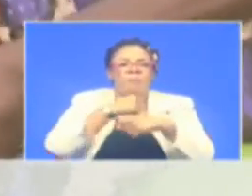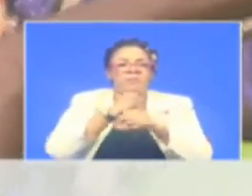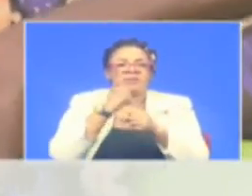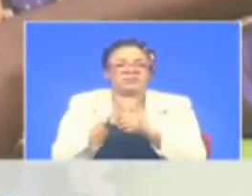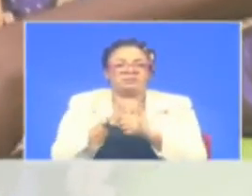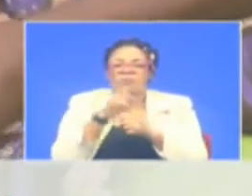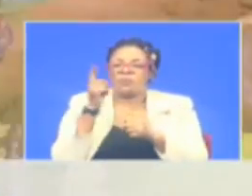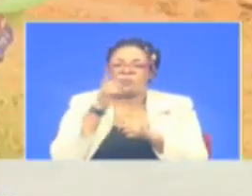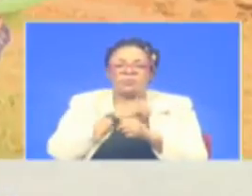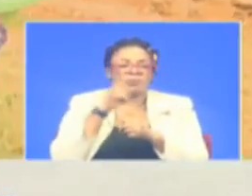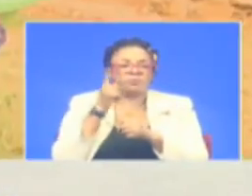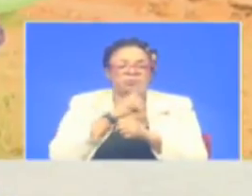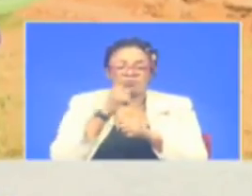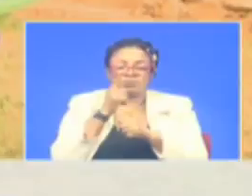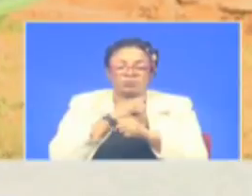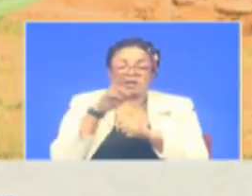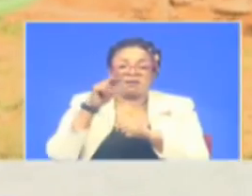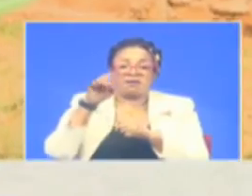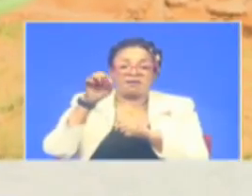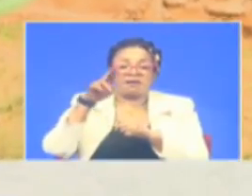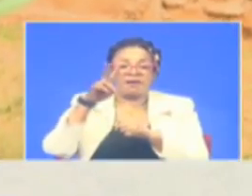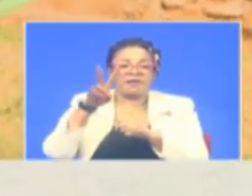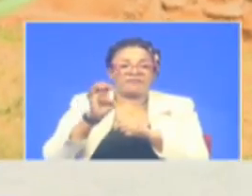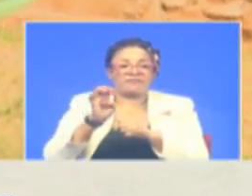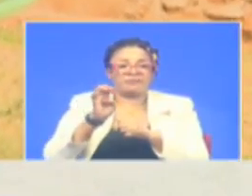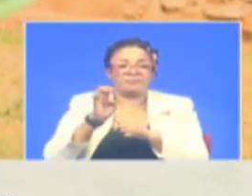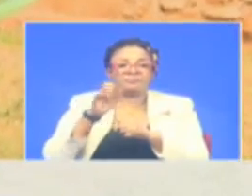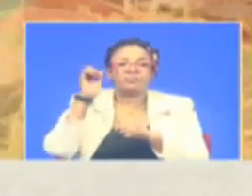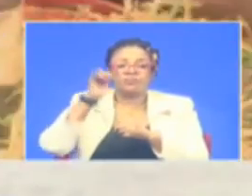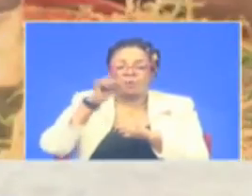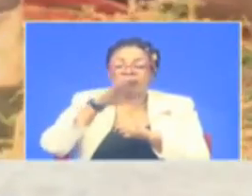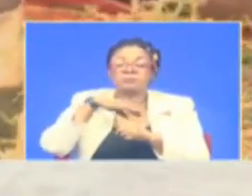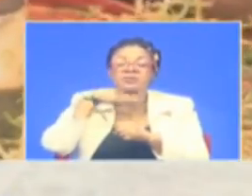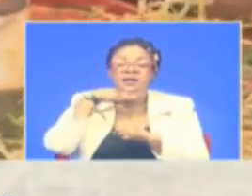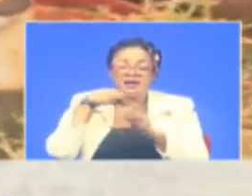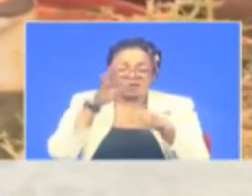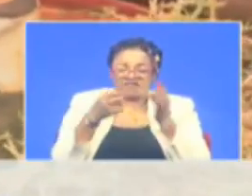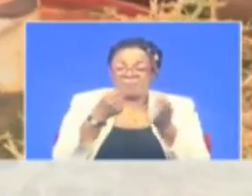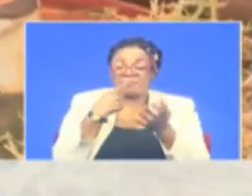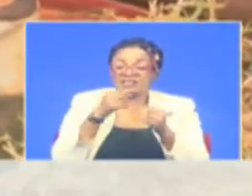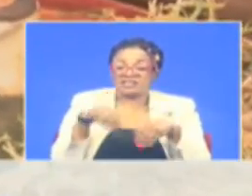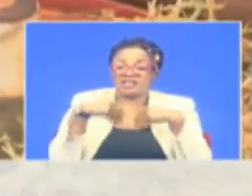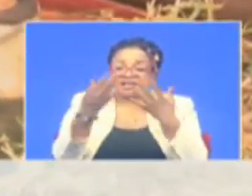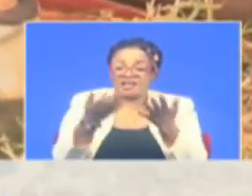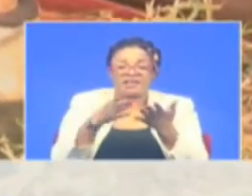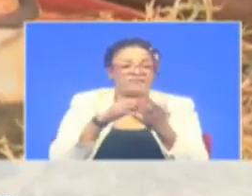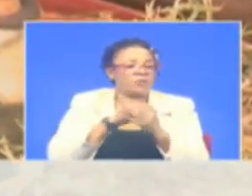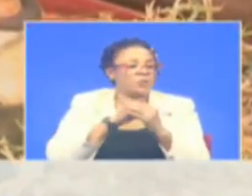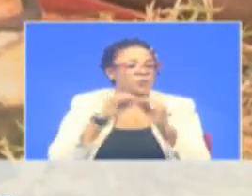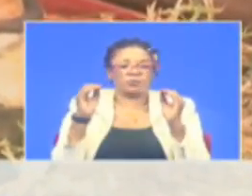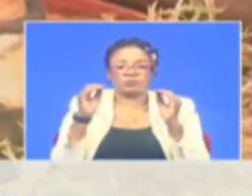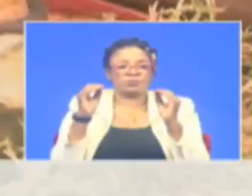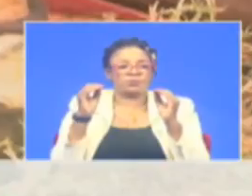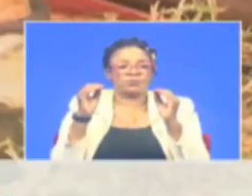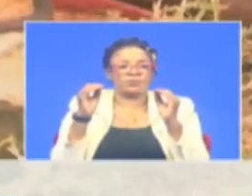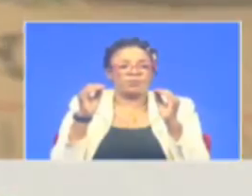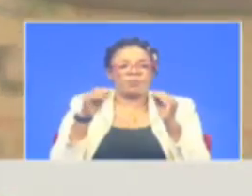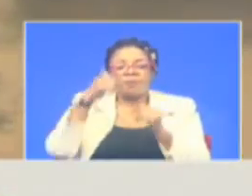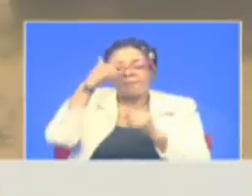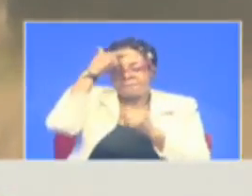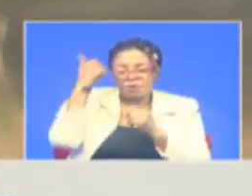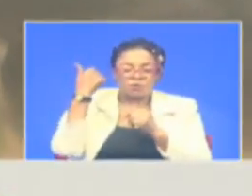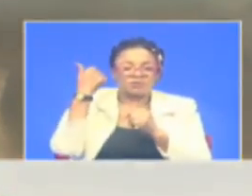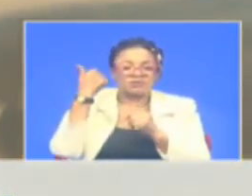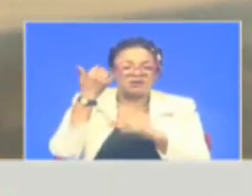the nervous system. Death may occur if an anti-venom is not administered to the unfortunate victim. And because it is hard